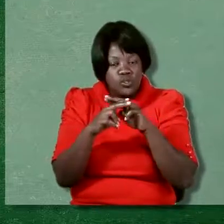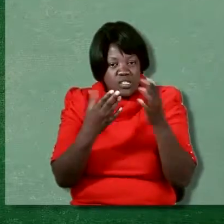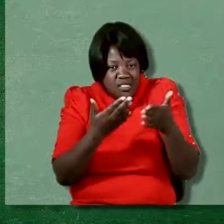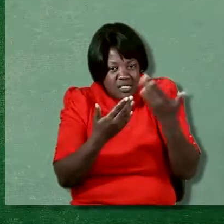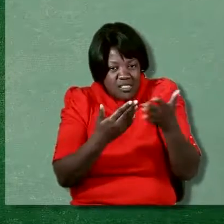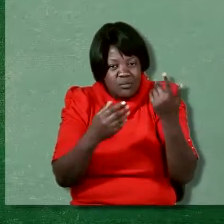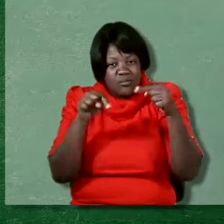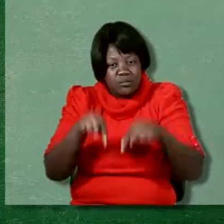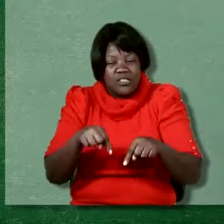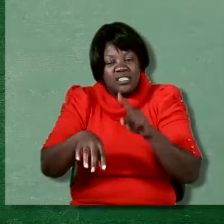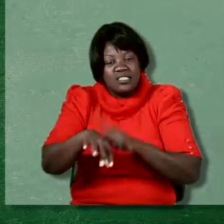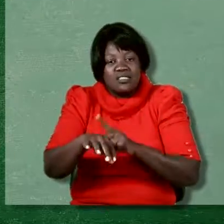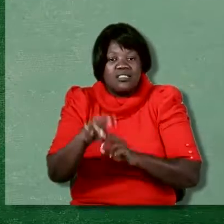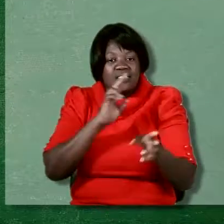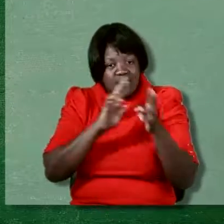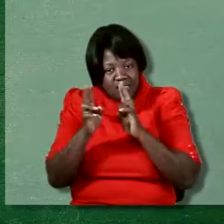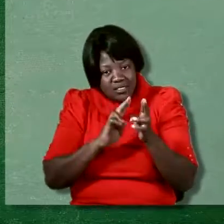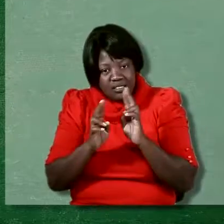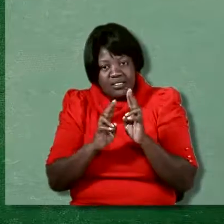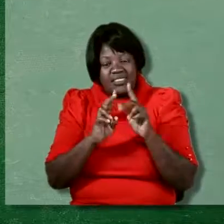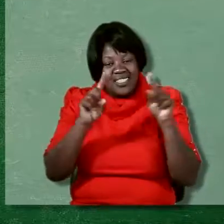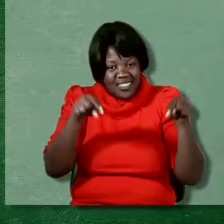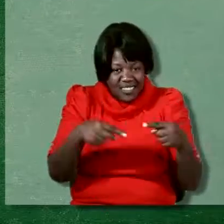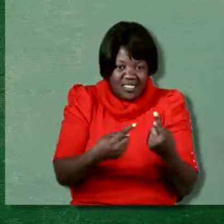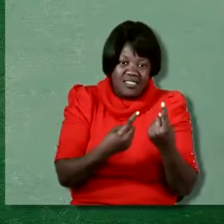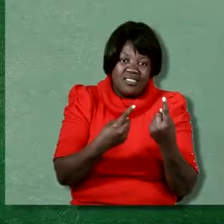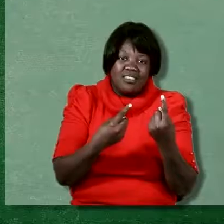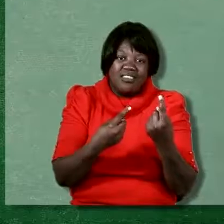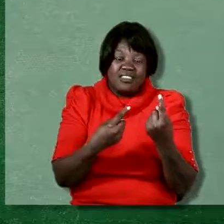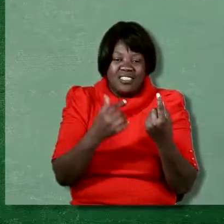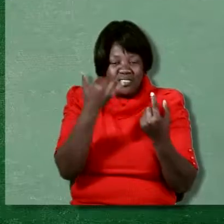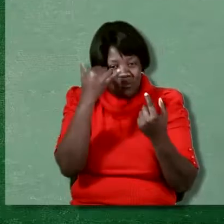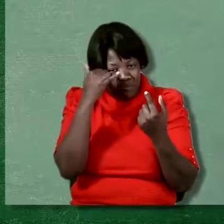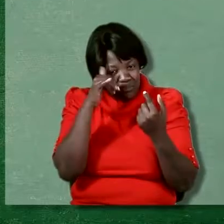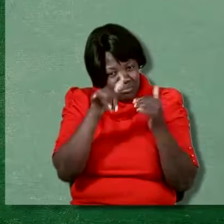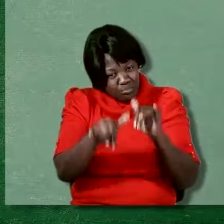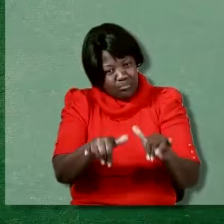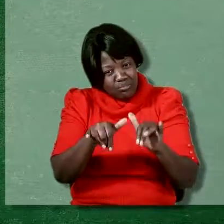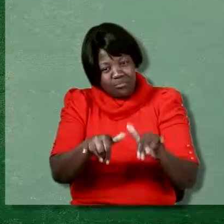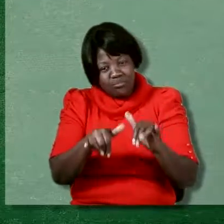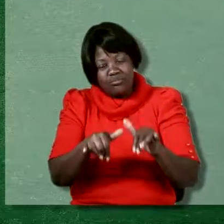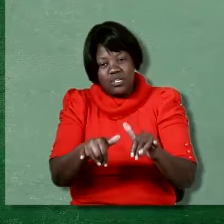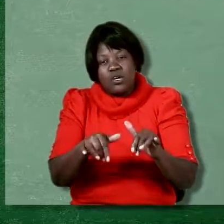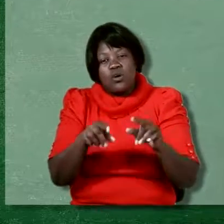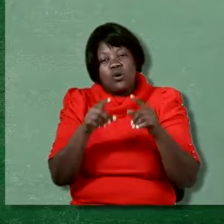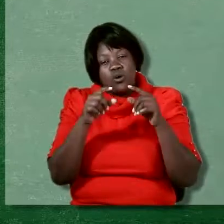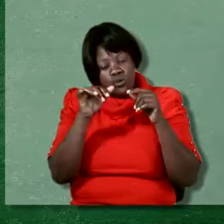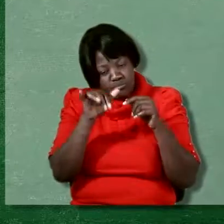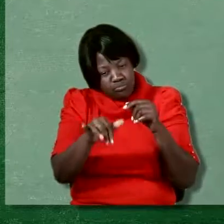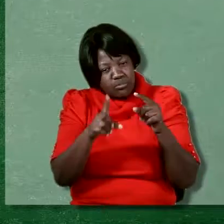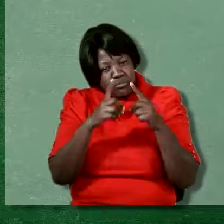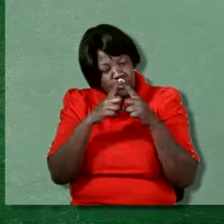about situations that are permanent or at least continuing for a long time. So these